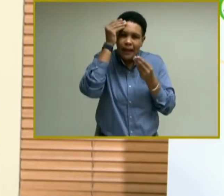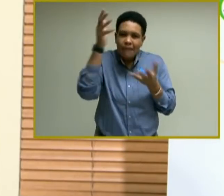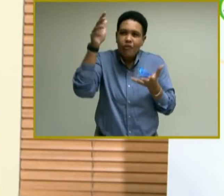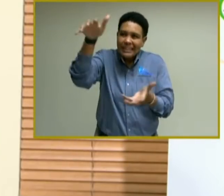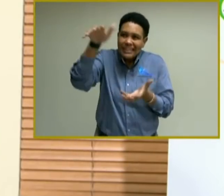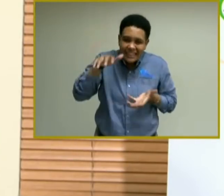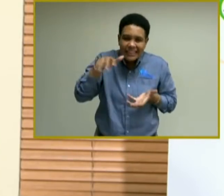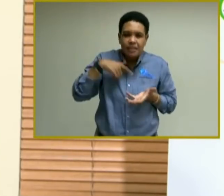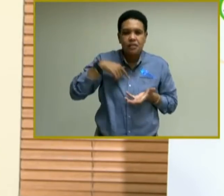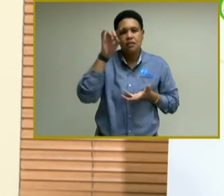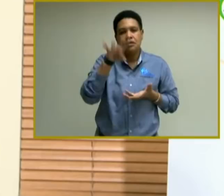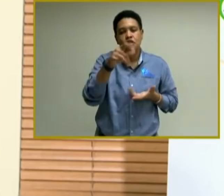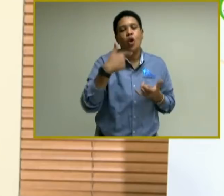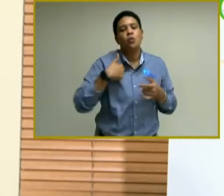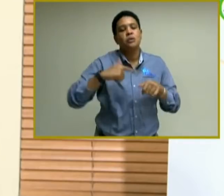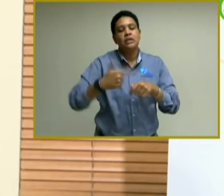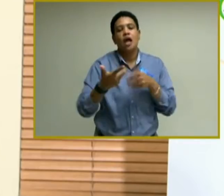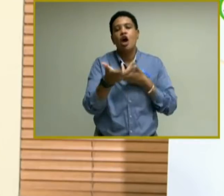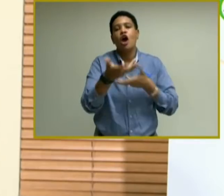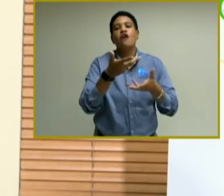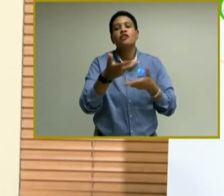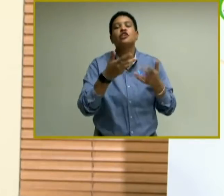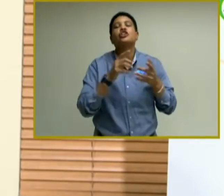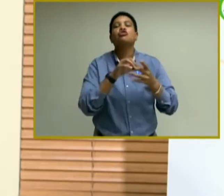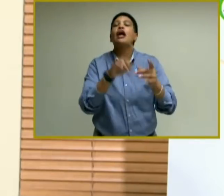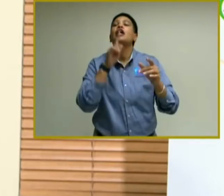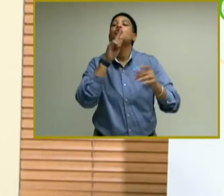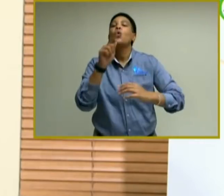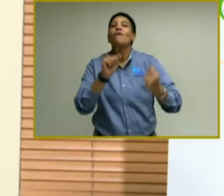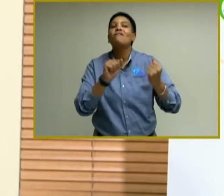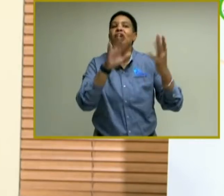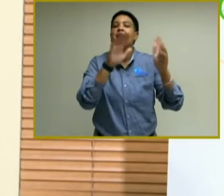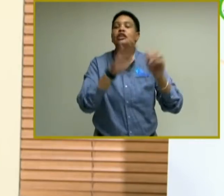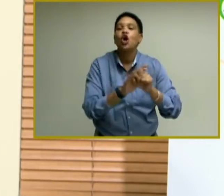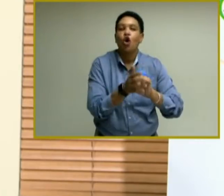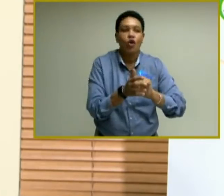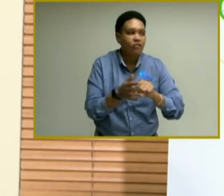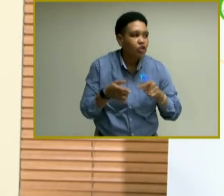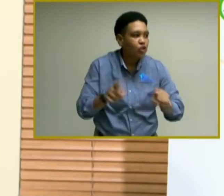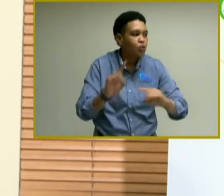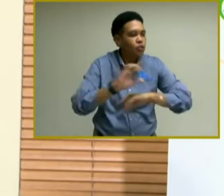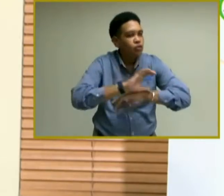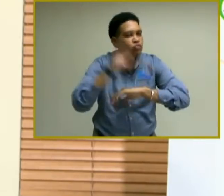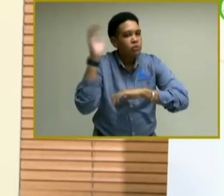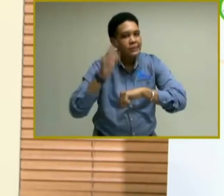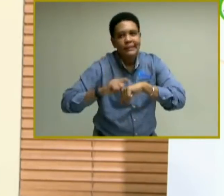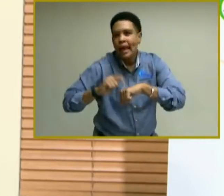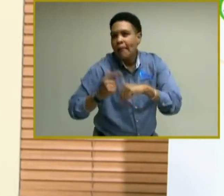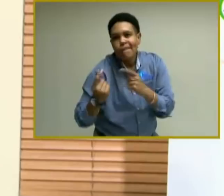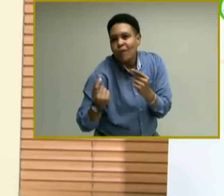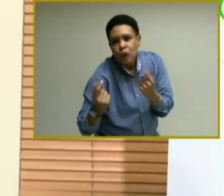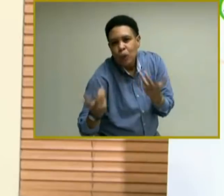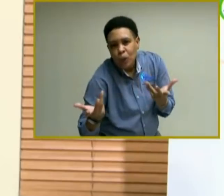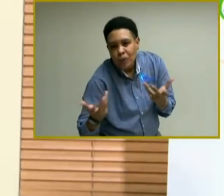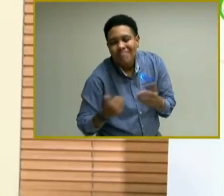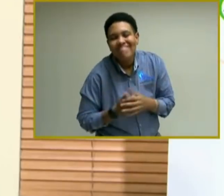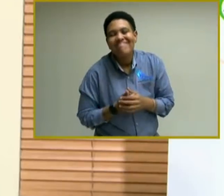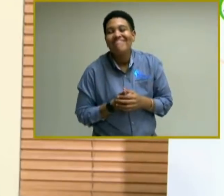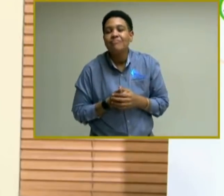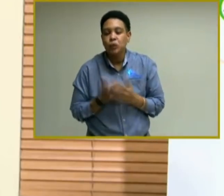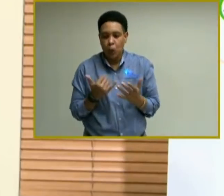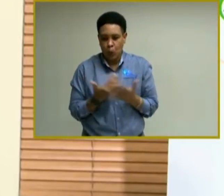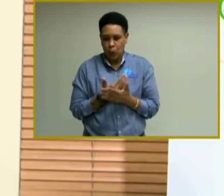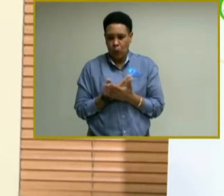as we begin a conversation around facing COVID this Christmas season. Very